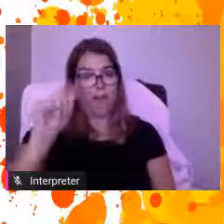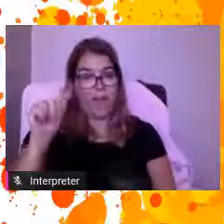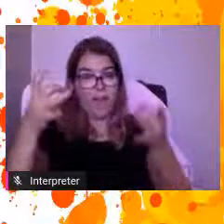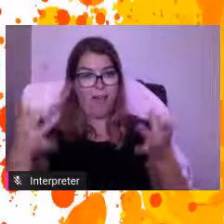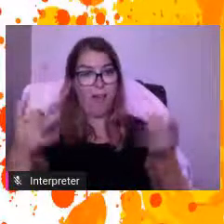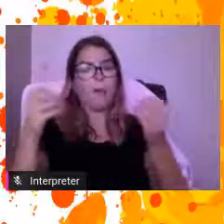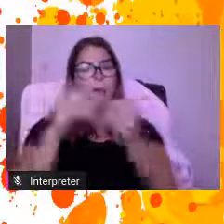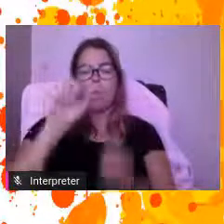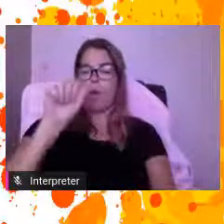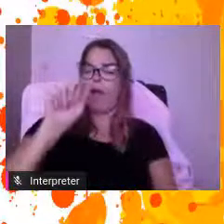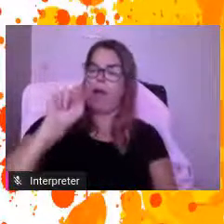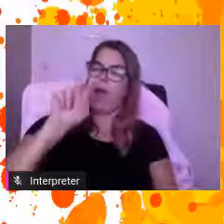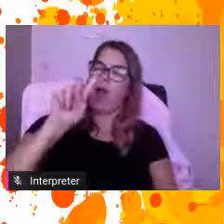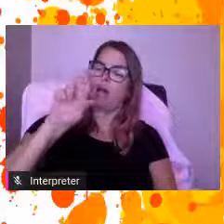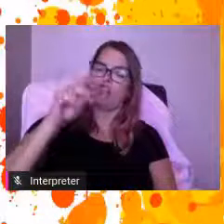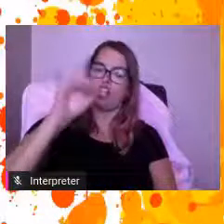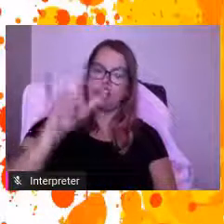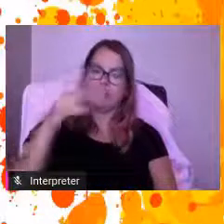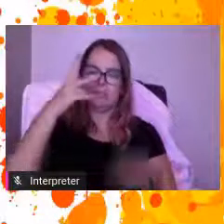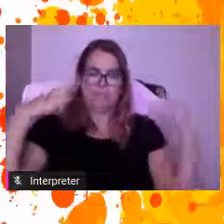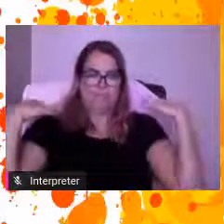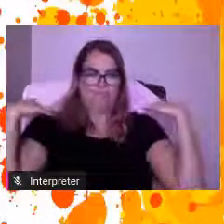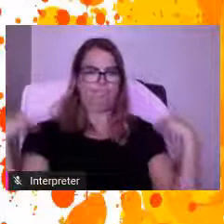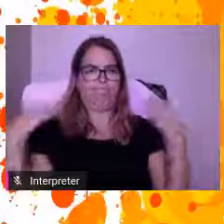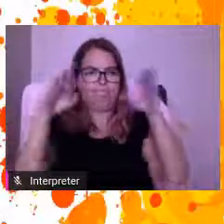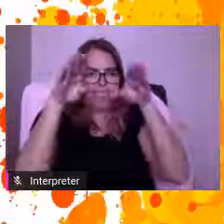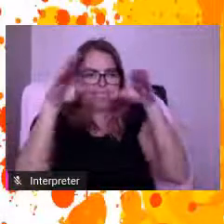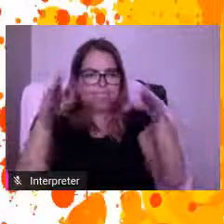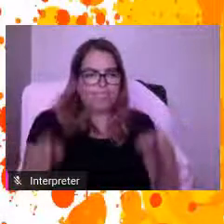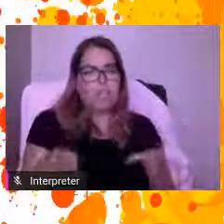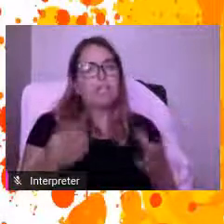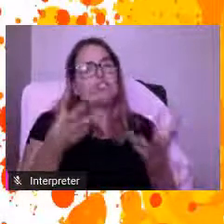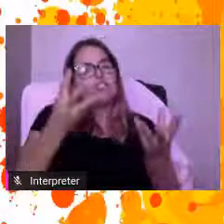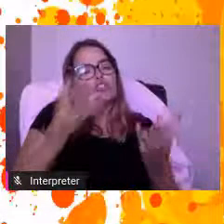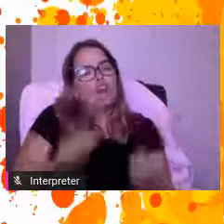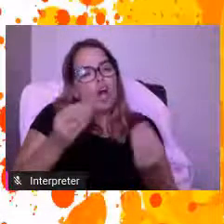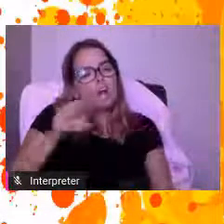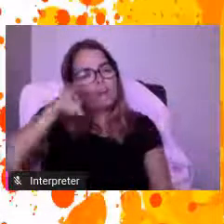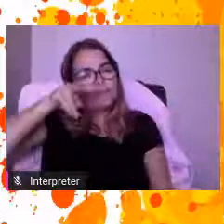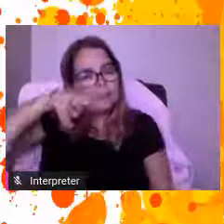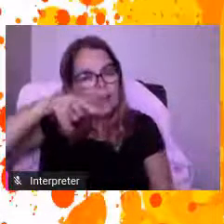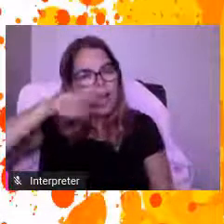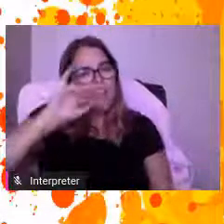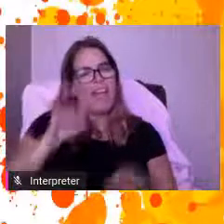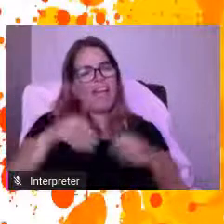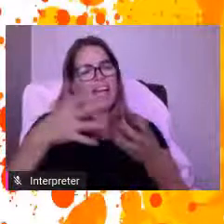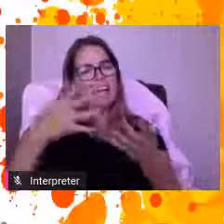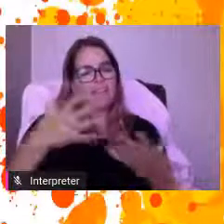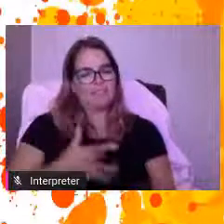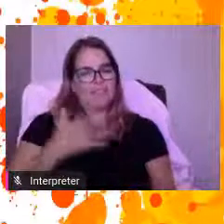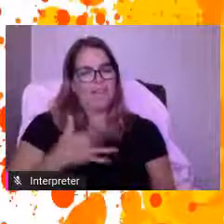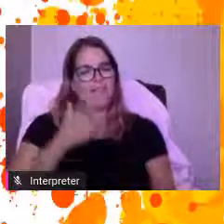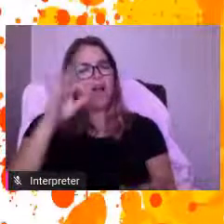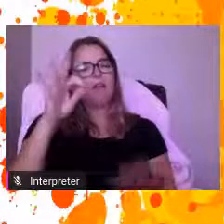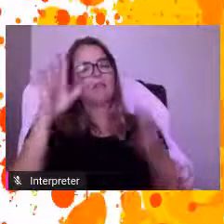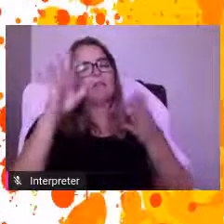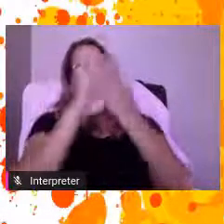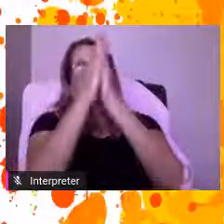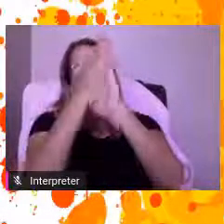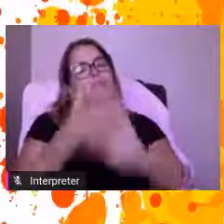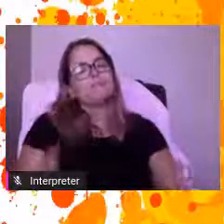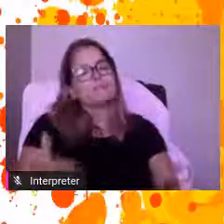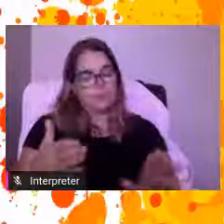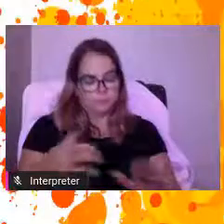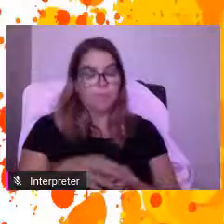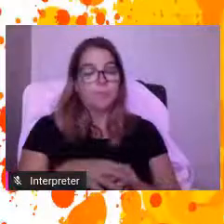shoulders, softened musculature, slender fingers, and a gentle downward gaze that gave the sculptures an aura of meditative tranquility. This style of